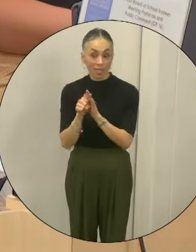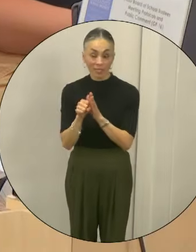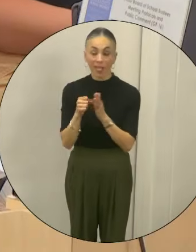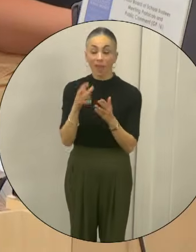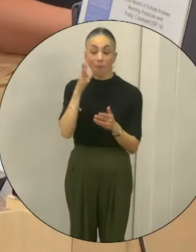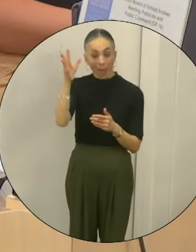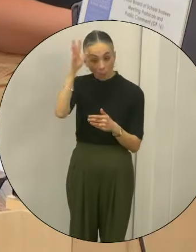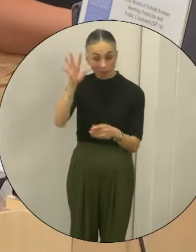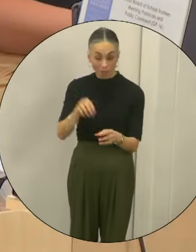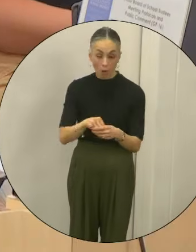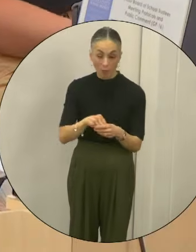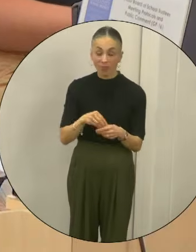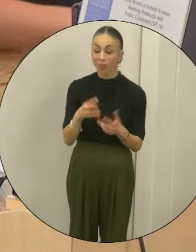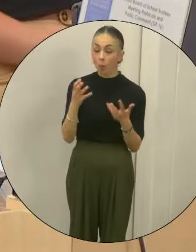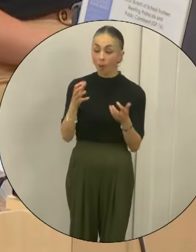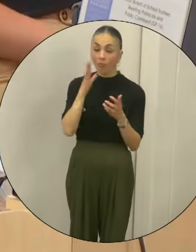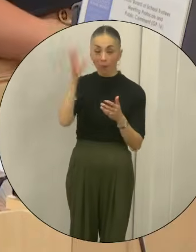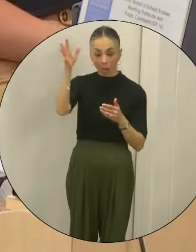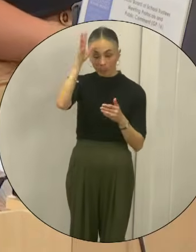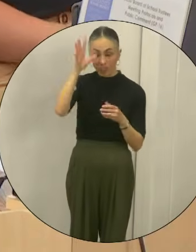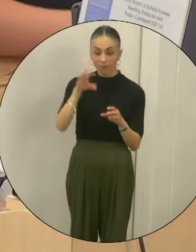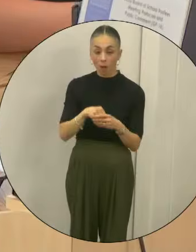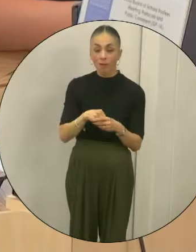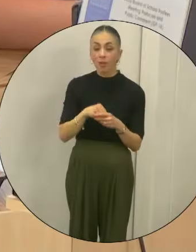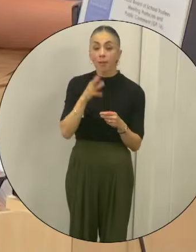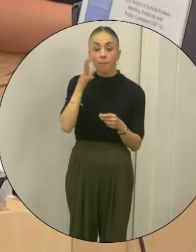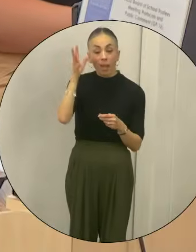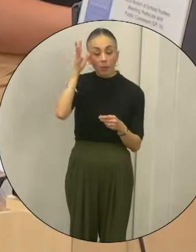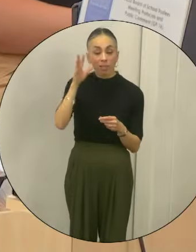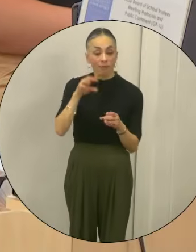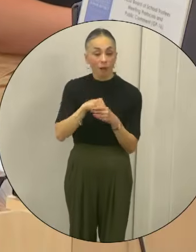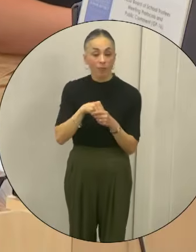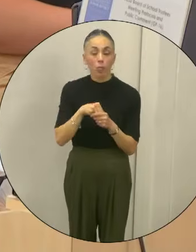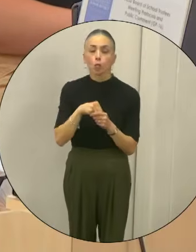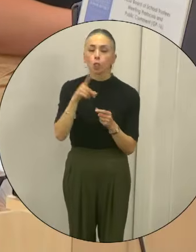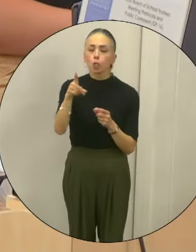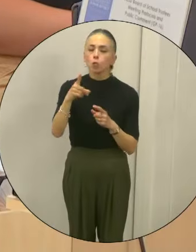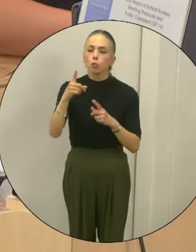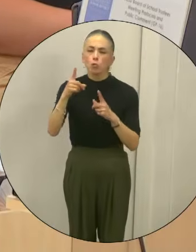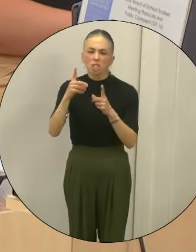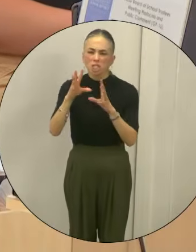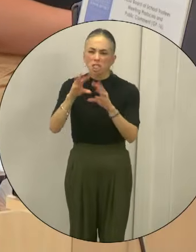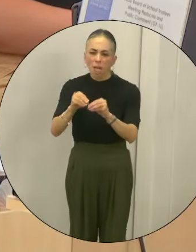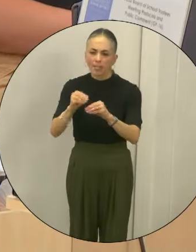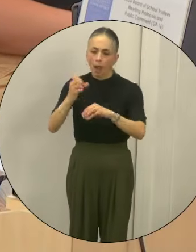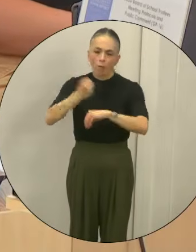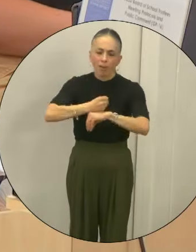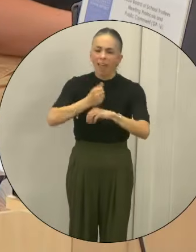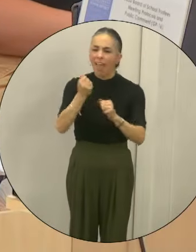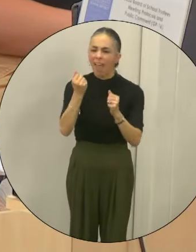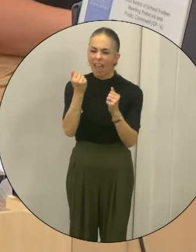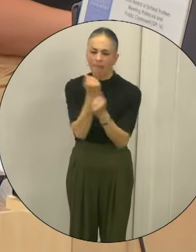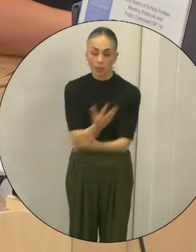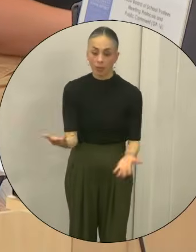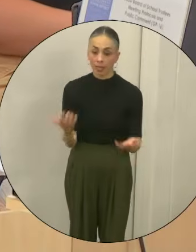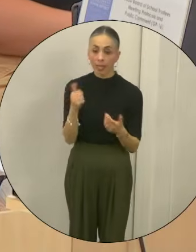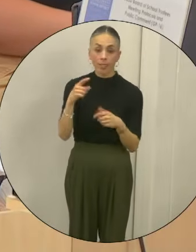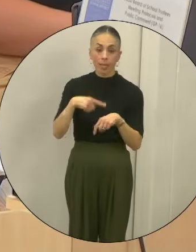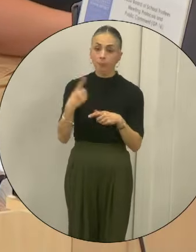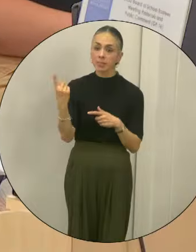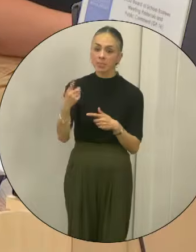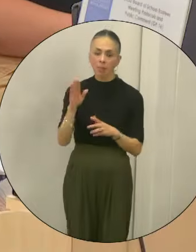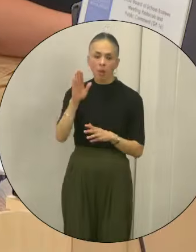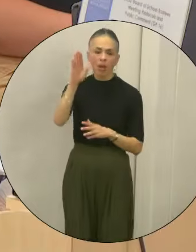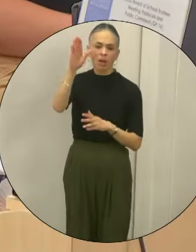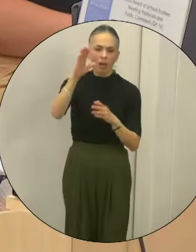parent involvement. They want their parents involved. The parents are involved, but you guys shut down everything. Every time that anybody's ever voiced their opinion